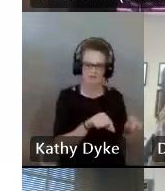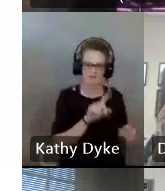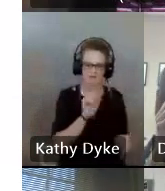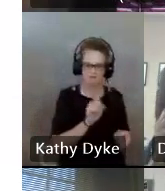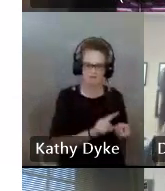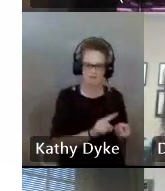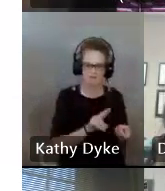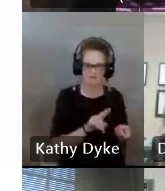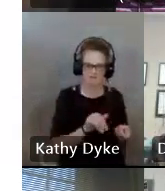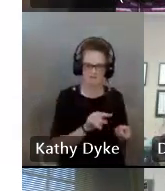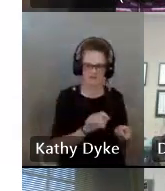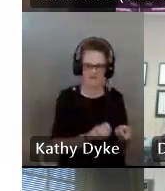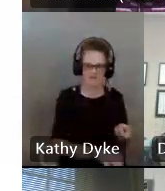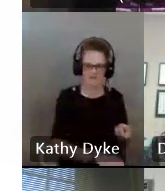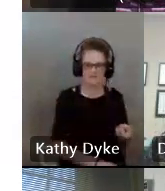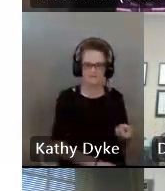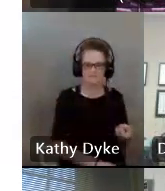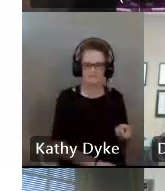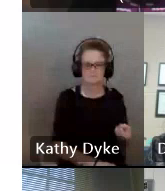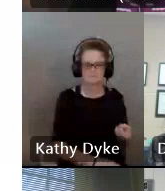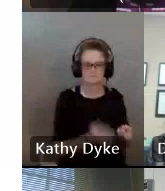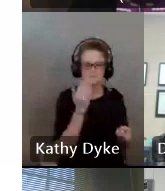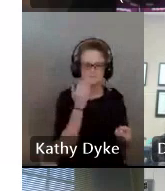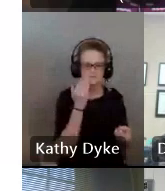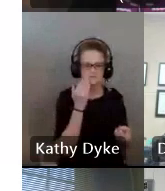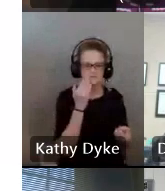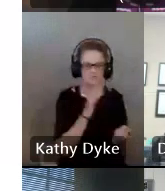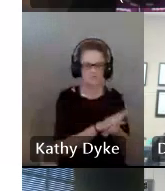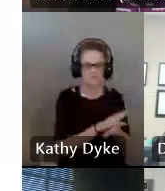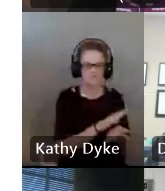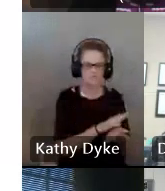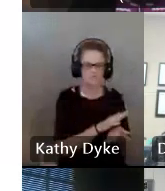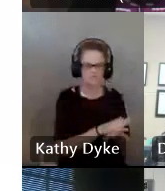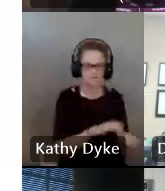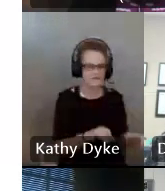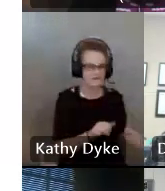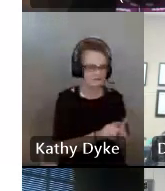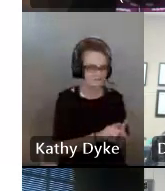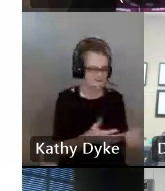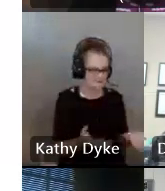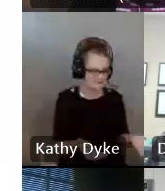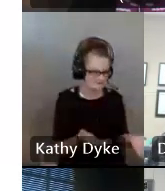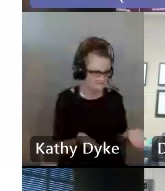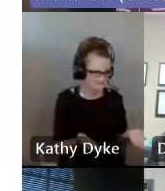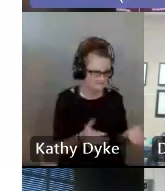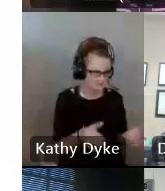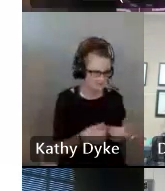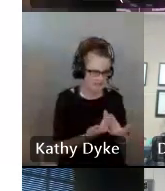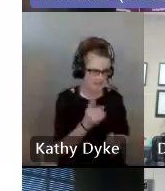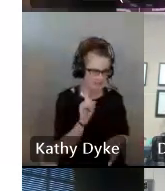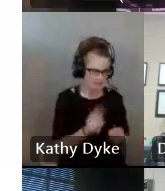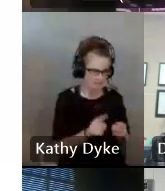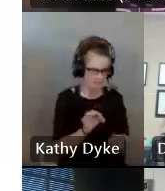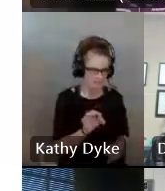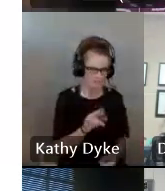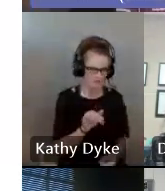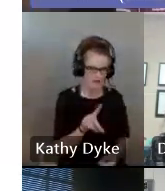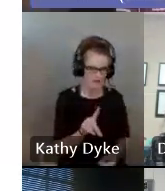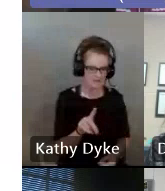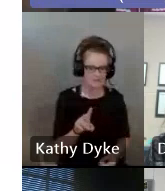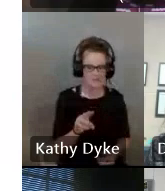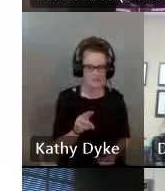rate. Do you know any districts that have found good ways to cut down on fraud, waste, and